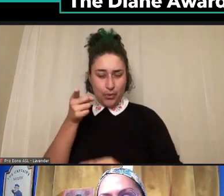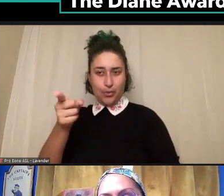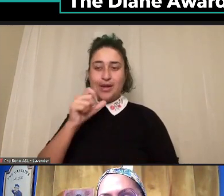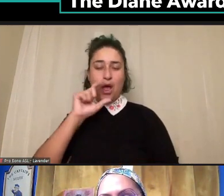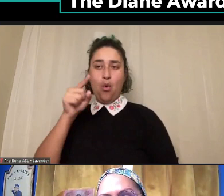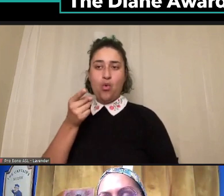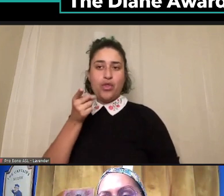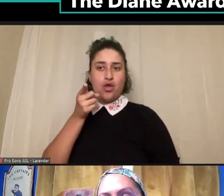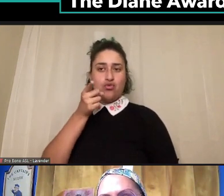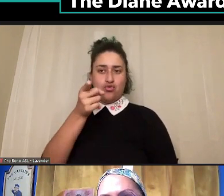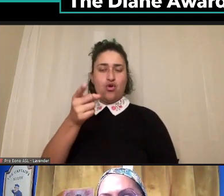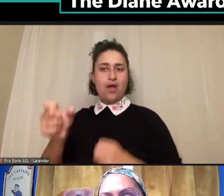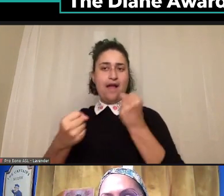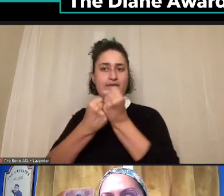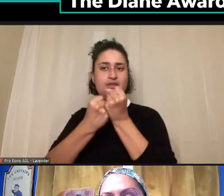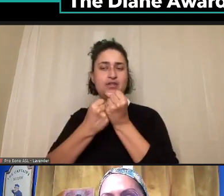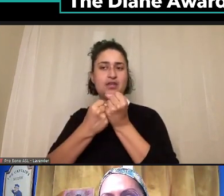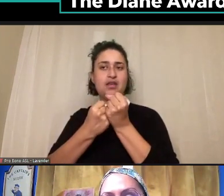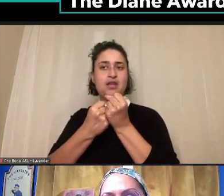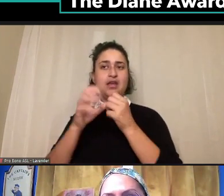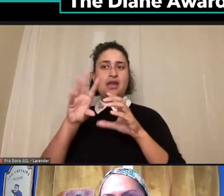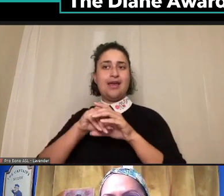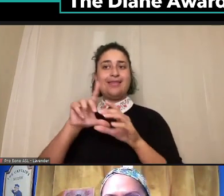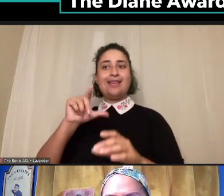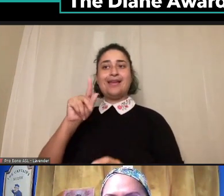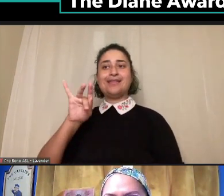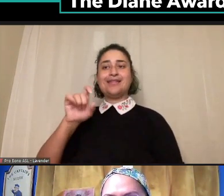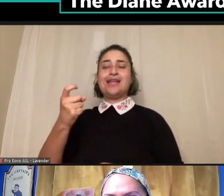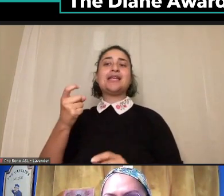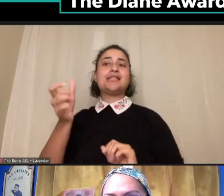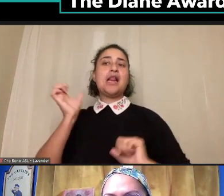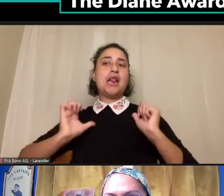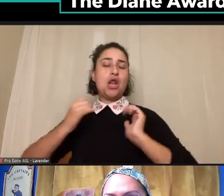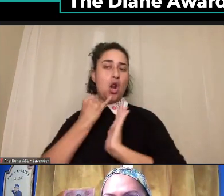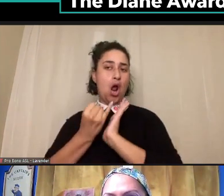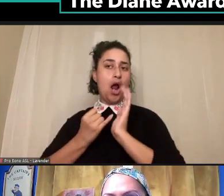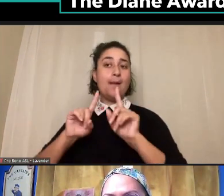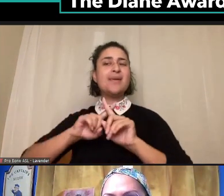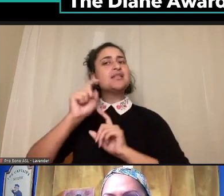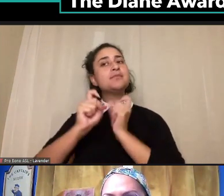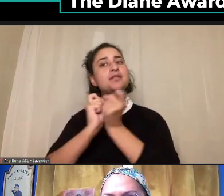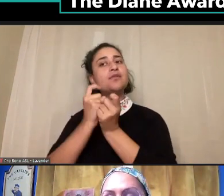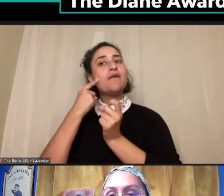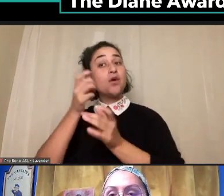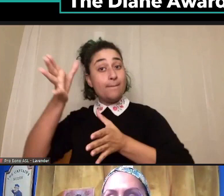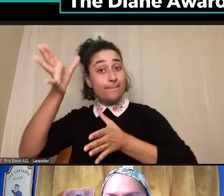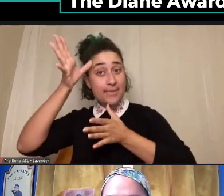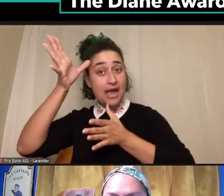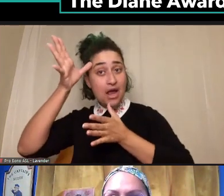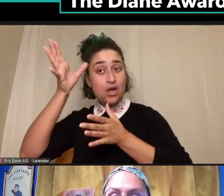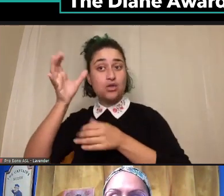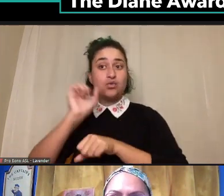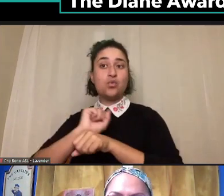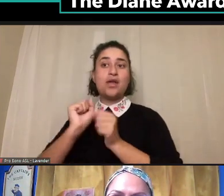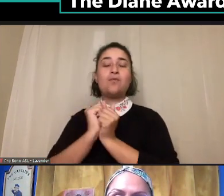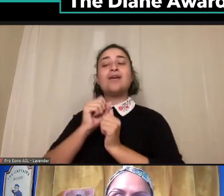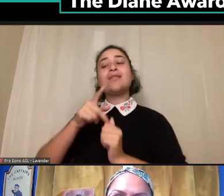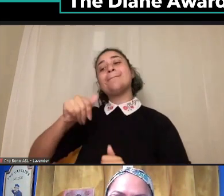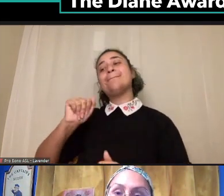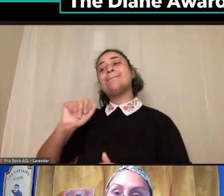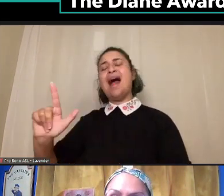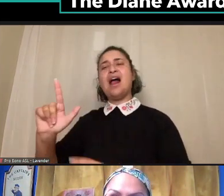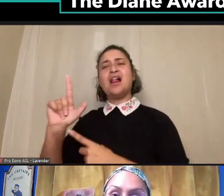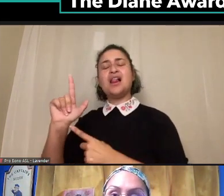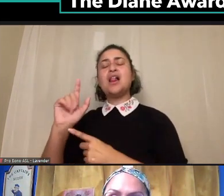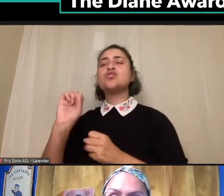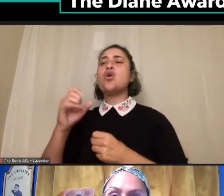advocacy for the Latina theater artists, but specifically for parents, right, working with PAL. And so I wondered if you could talk